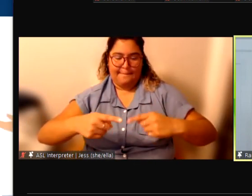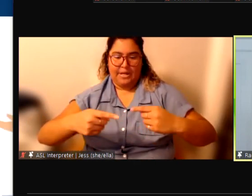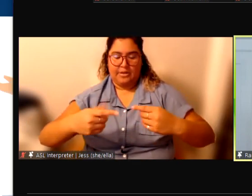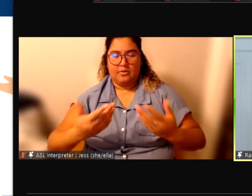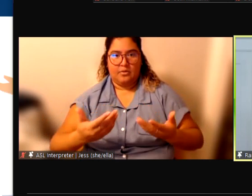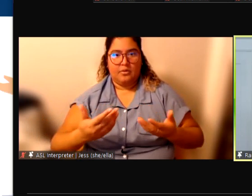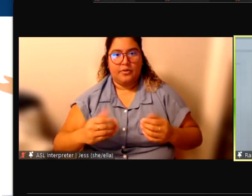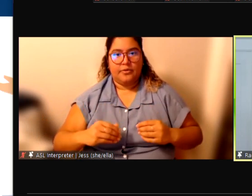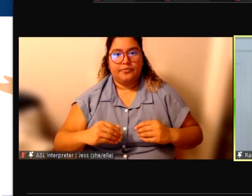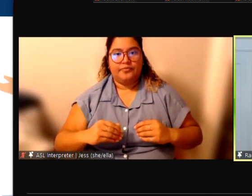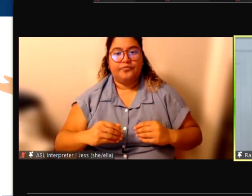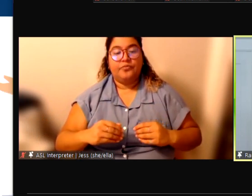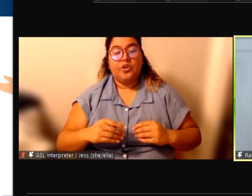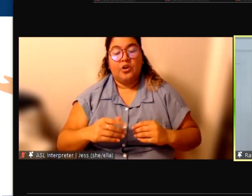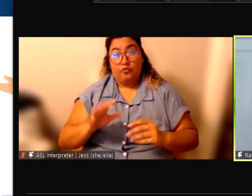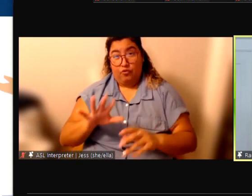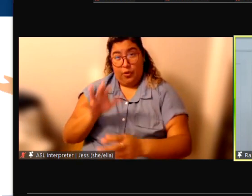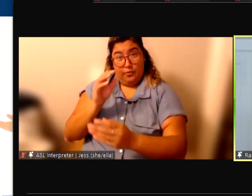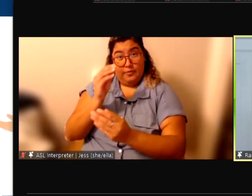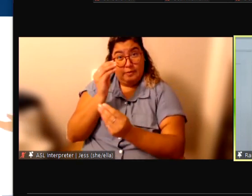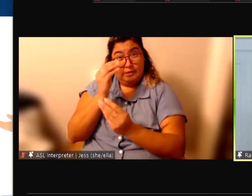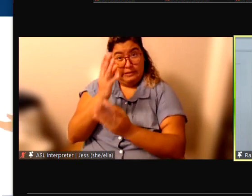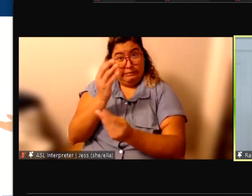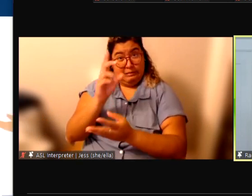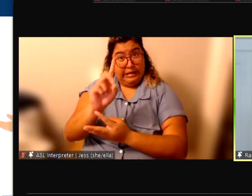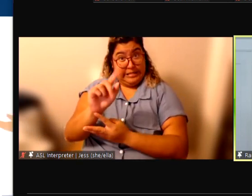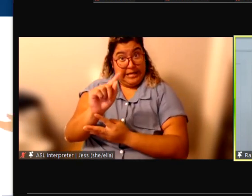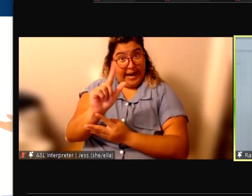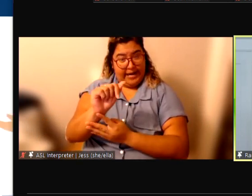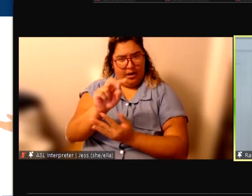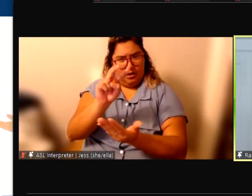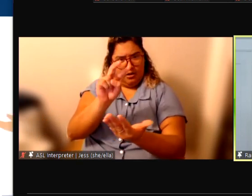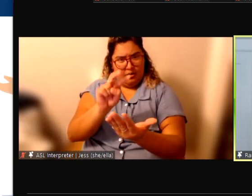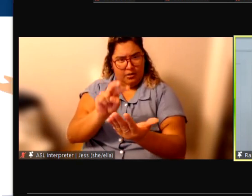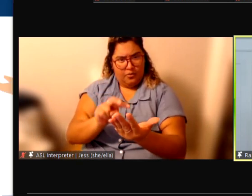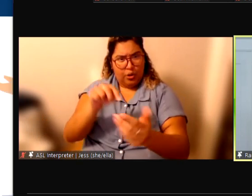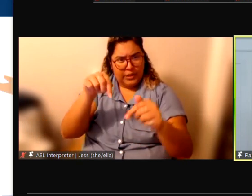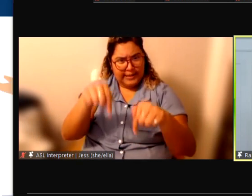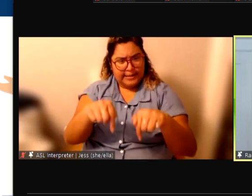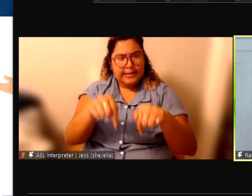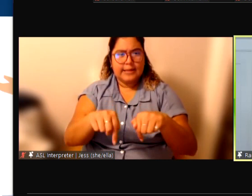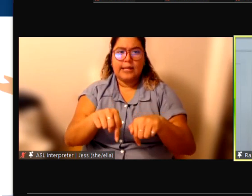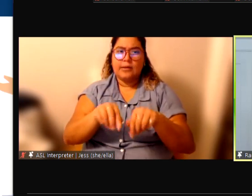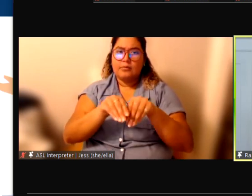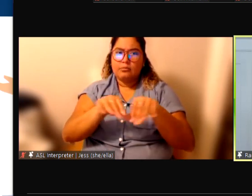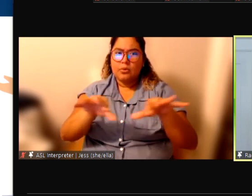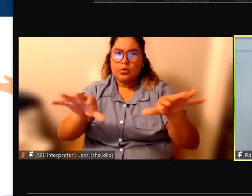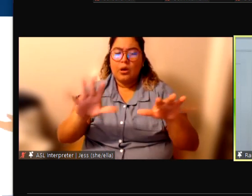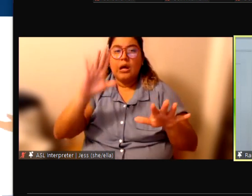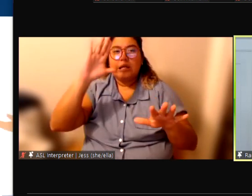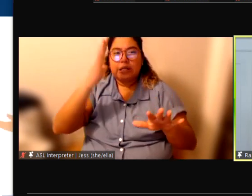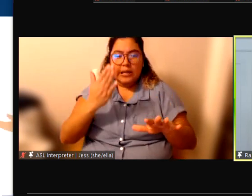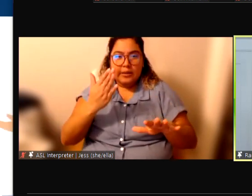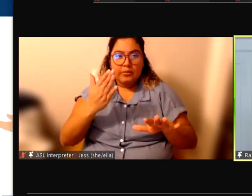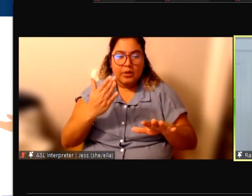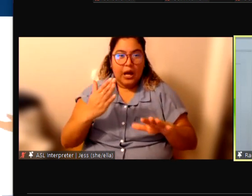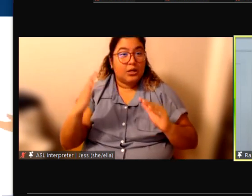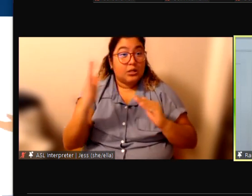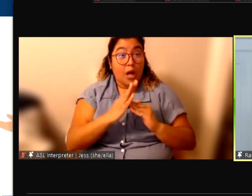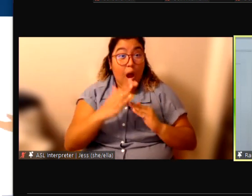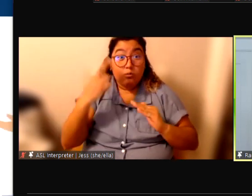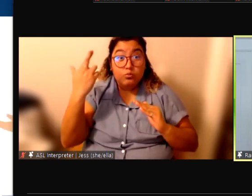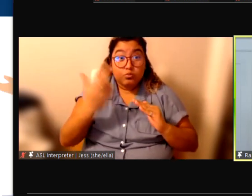far, based on the data that we've seen for this specific outbreak, it does look like sex is the primary route